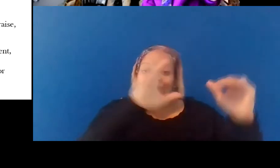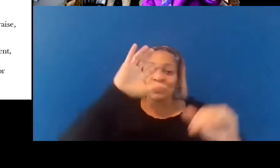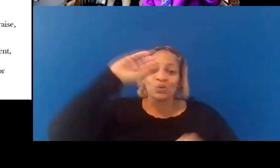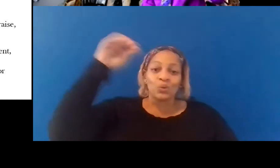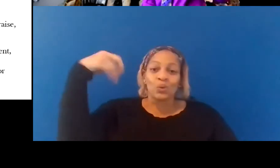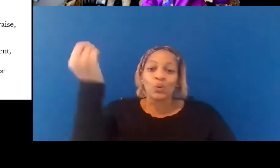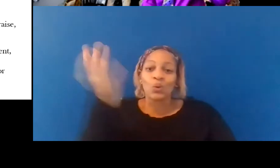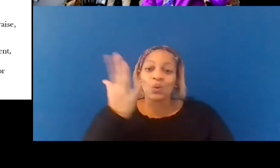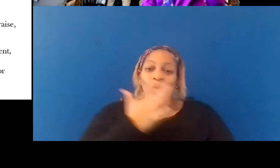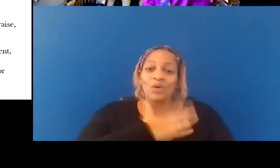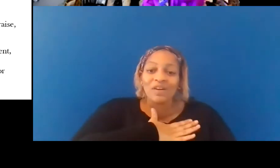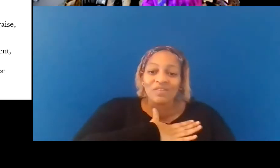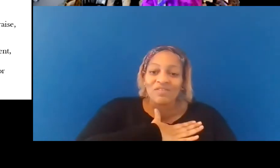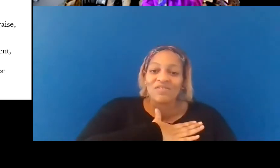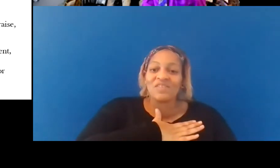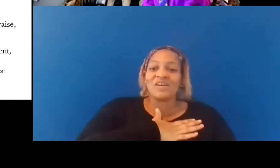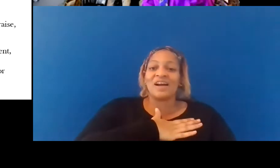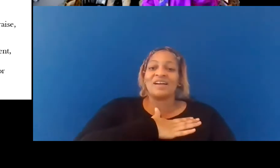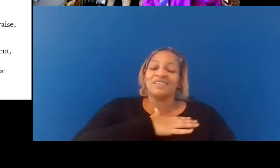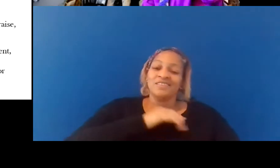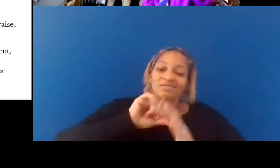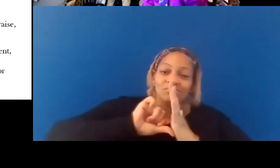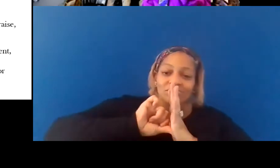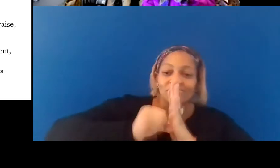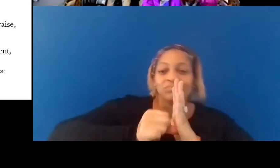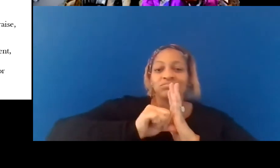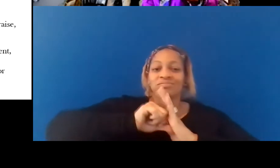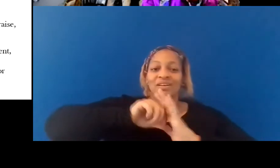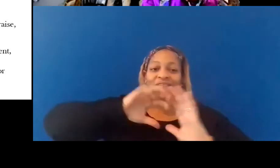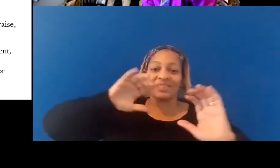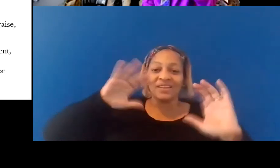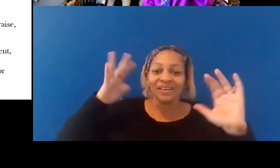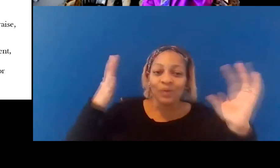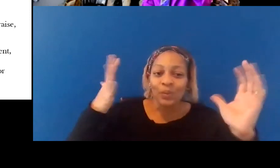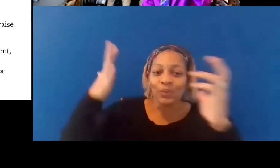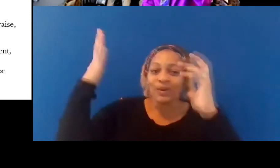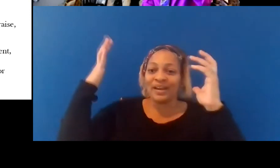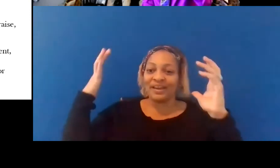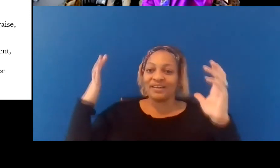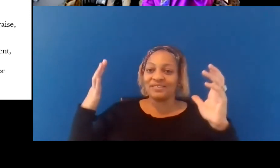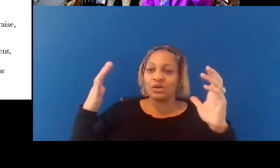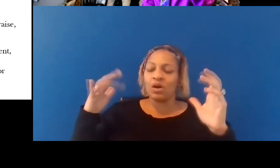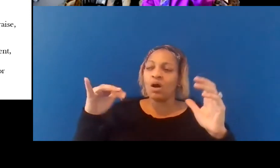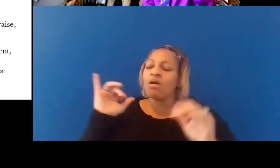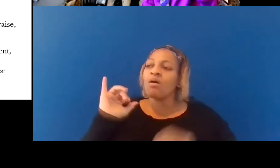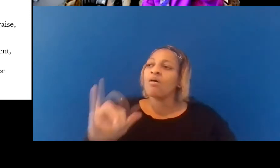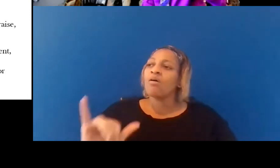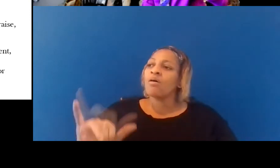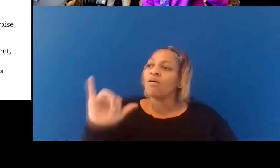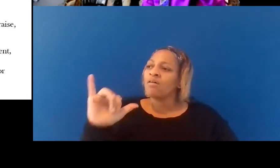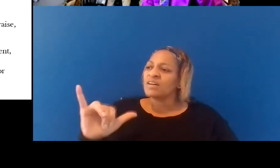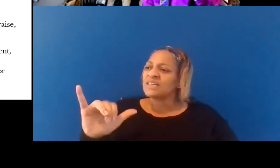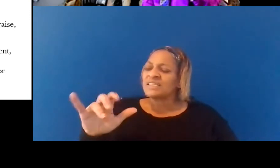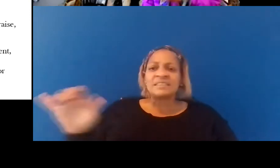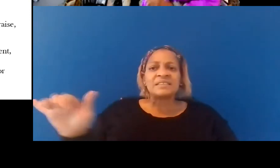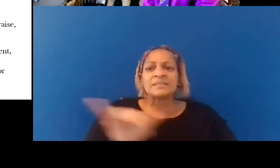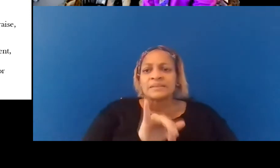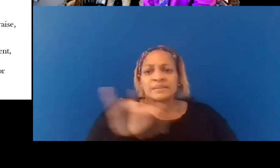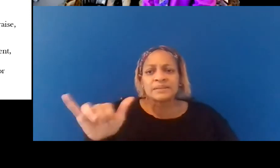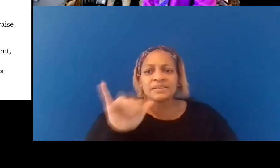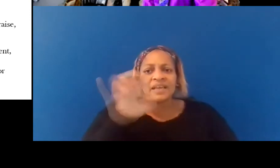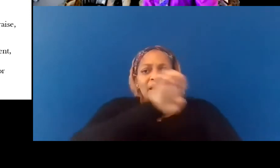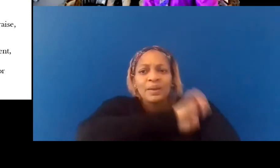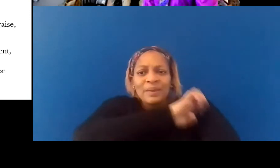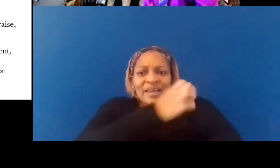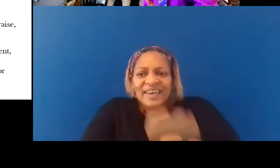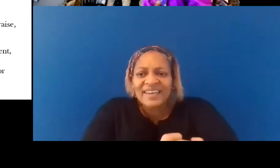a minute. So appreciation and celebration, it's the same energy. It's one sacred